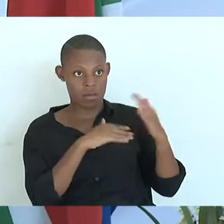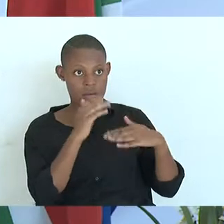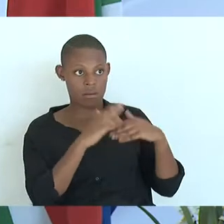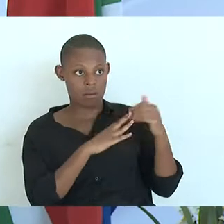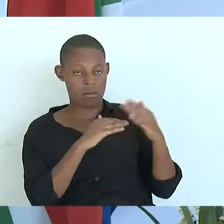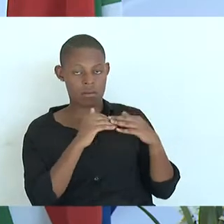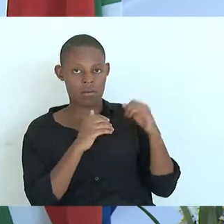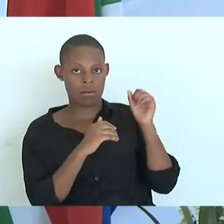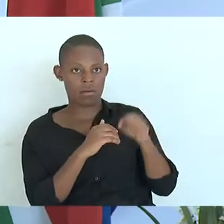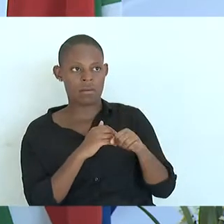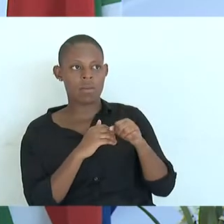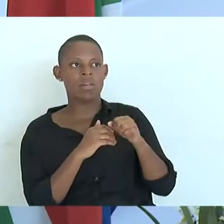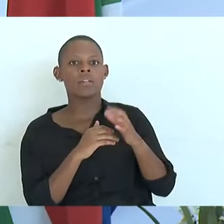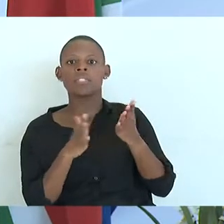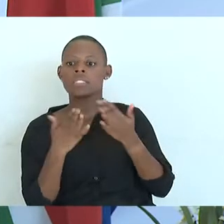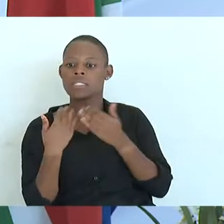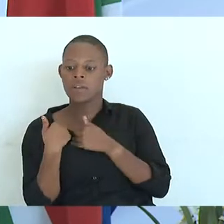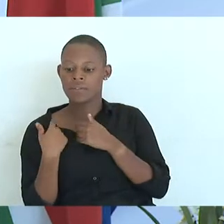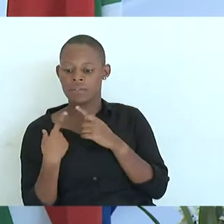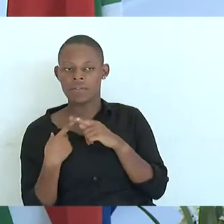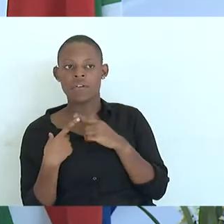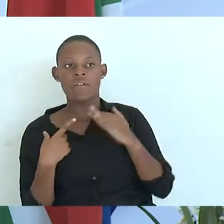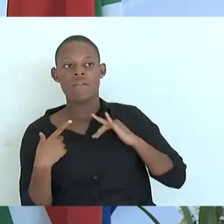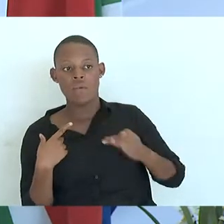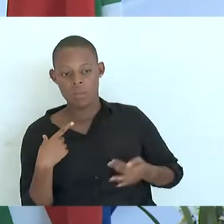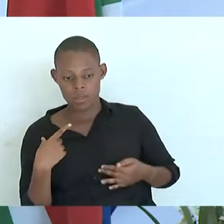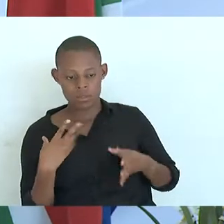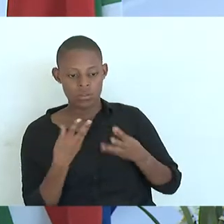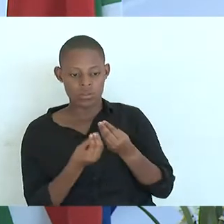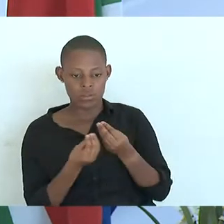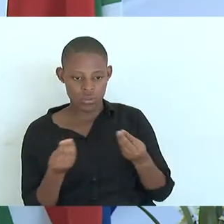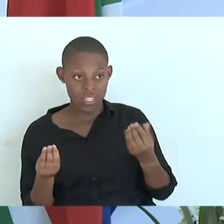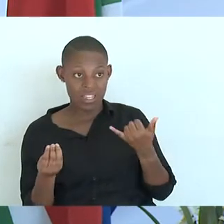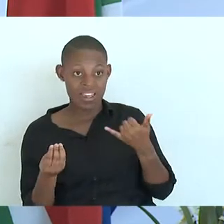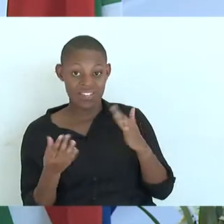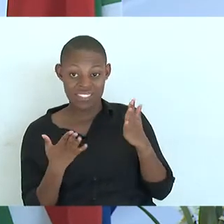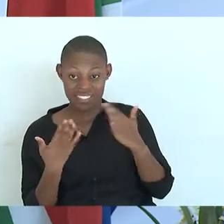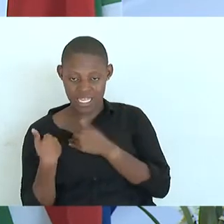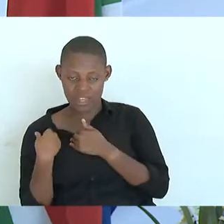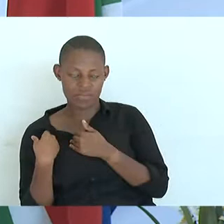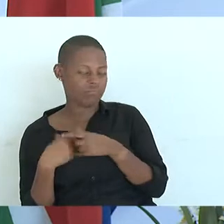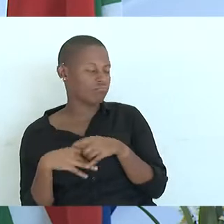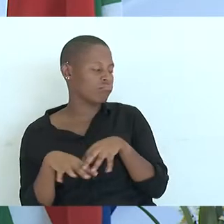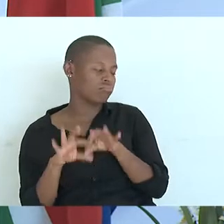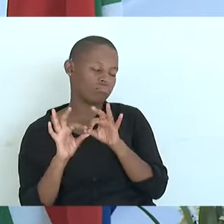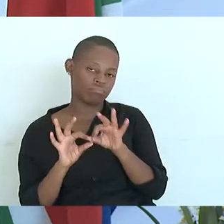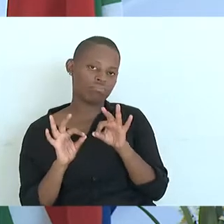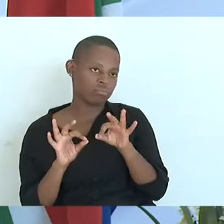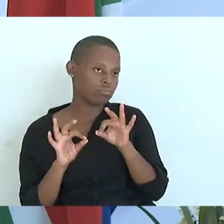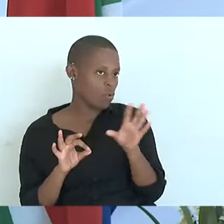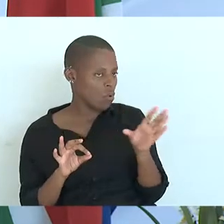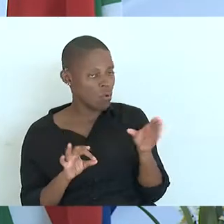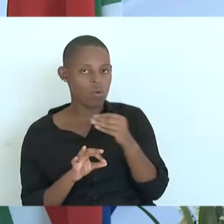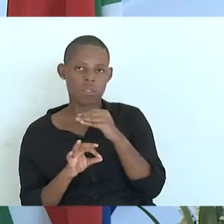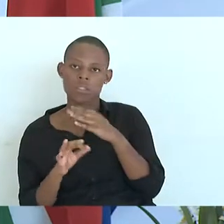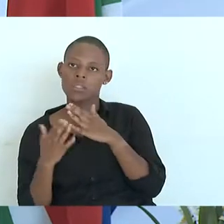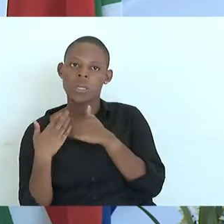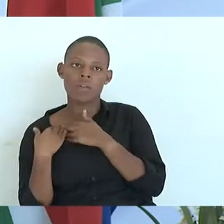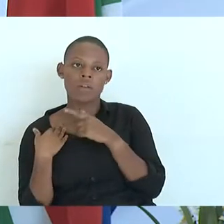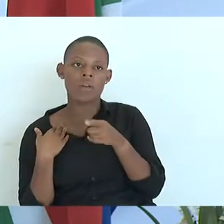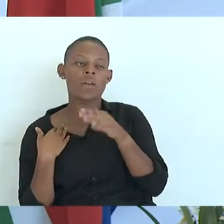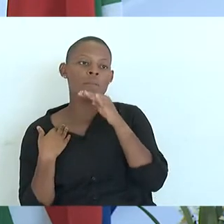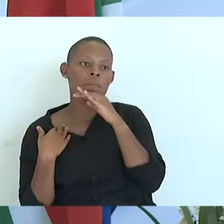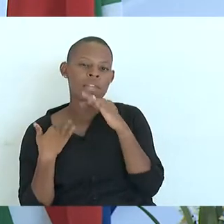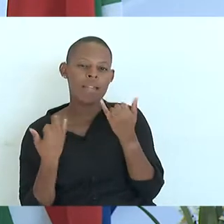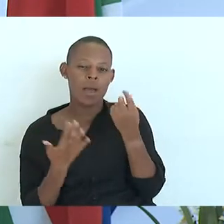it must be safe for women and children, because if it's safe for women and children, it's safe for everyone. So in the design,